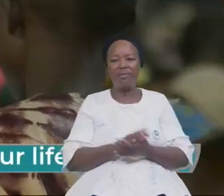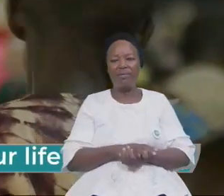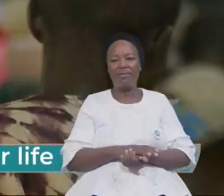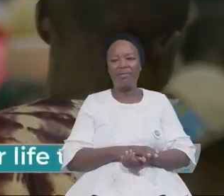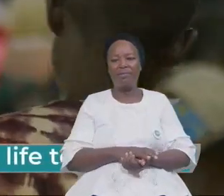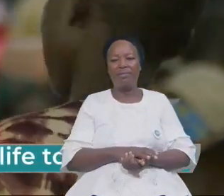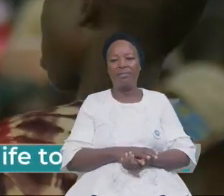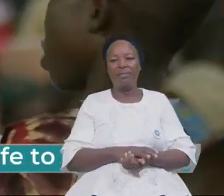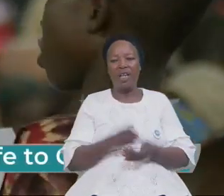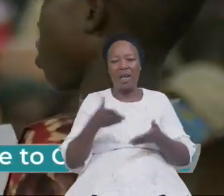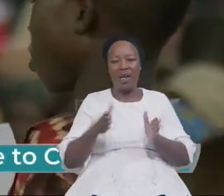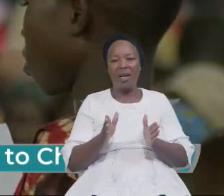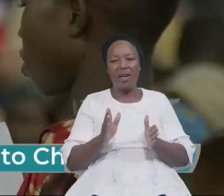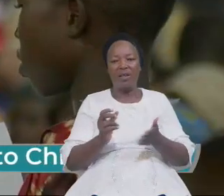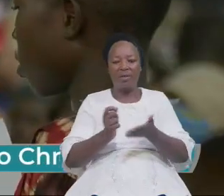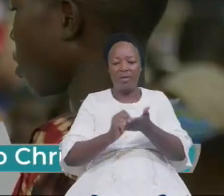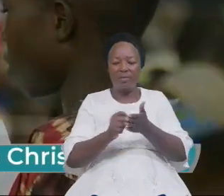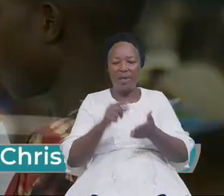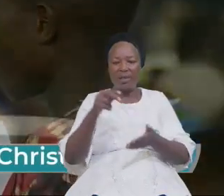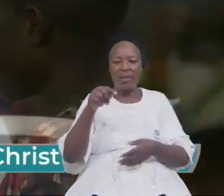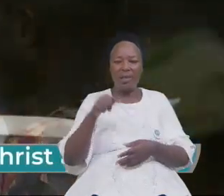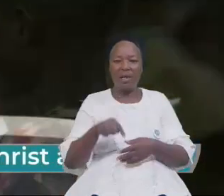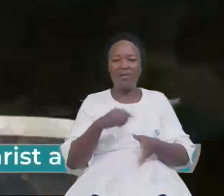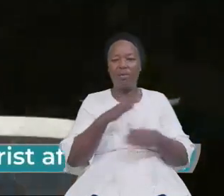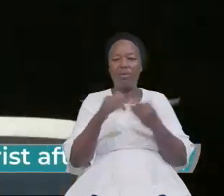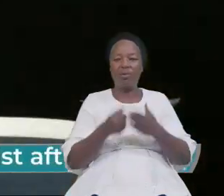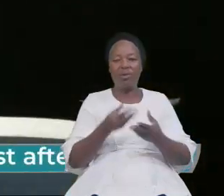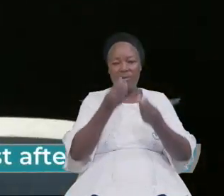Let's take down those information